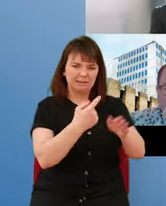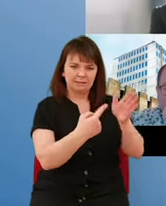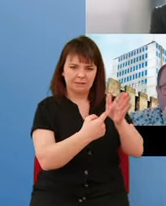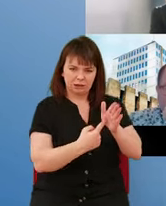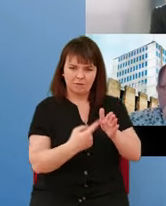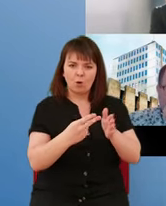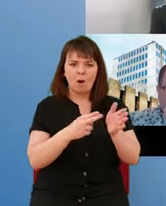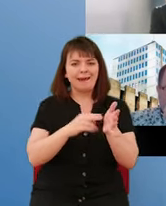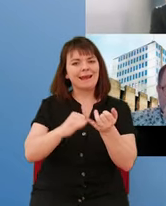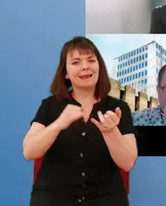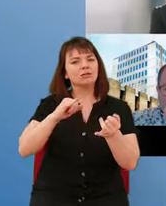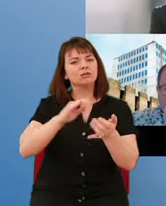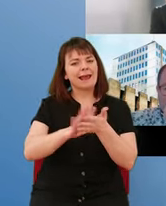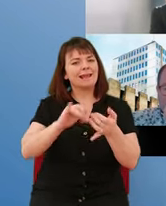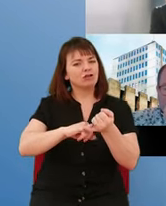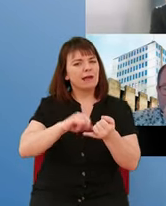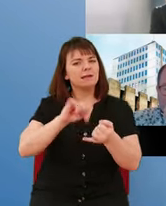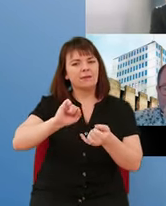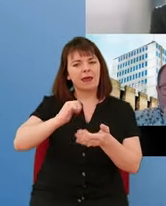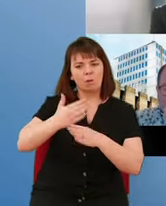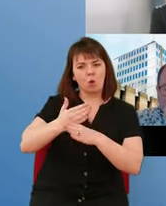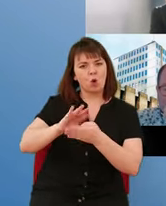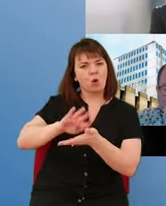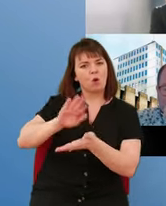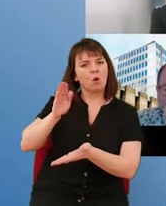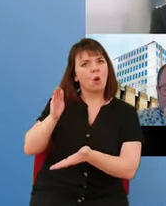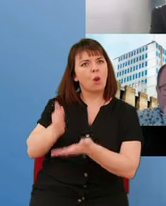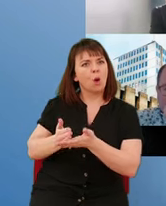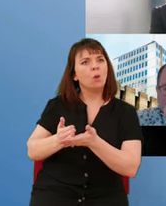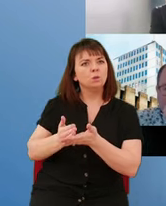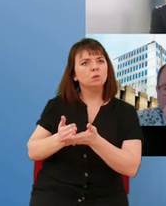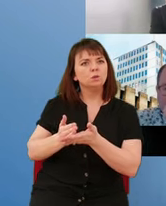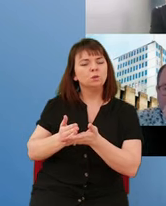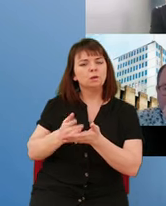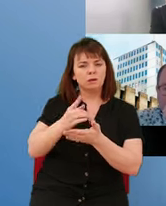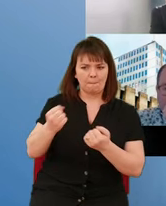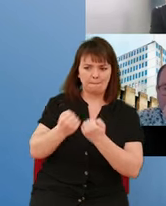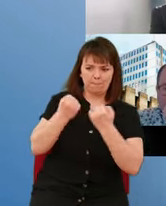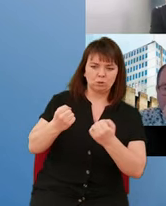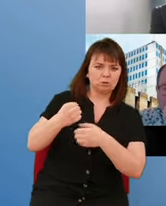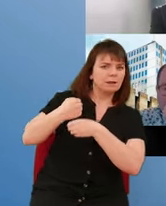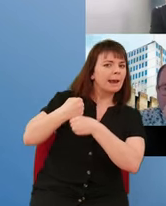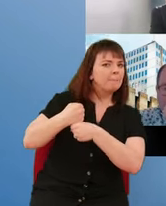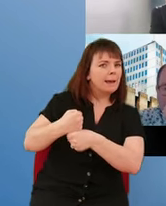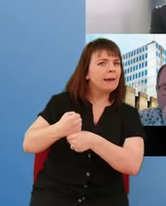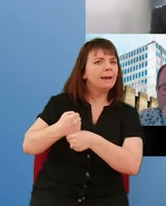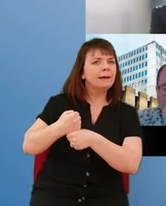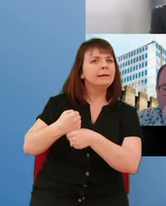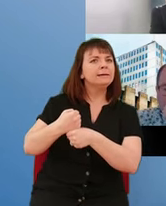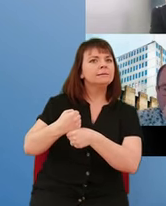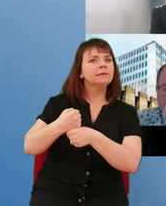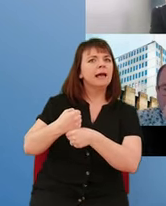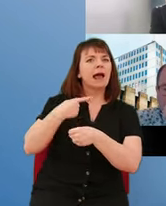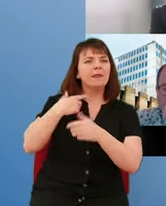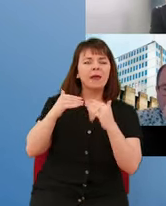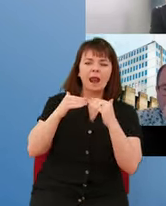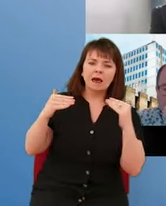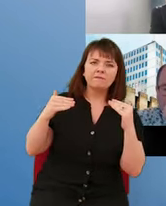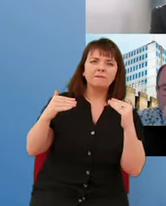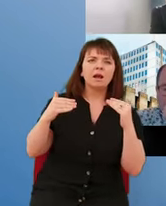booster campaign and the level of demand within Norfolk and Waveney. So we're just essential